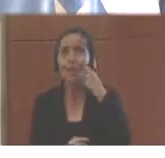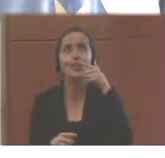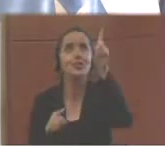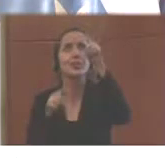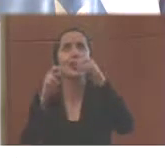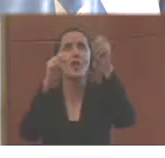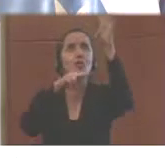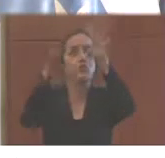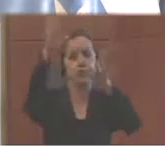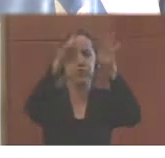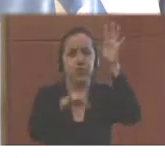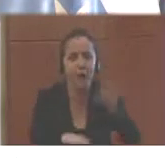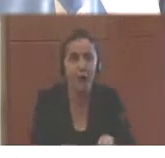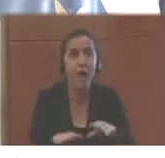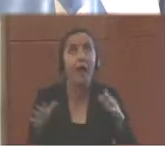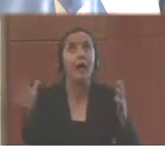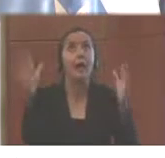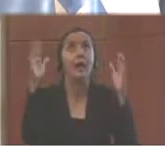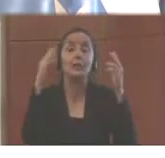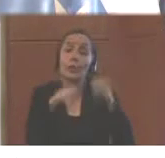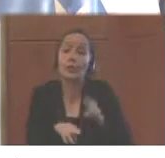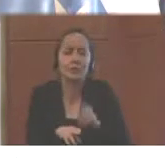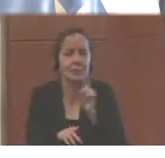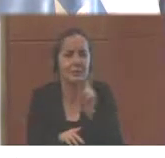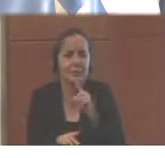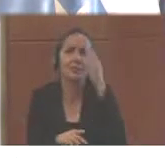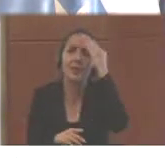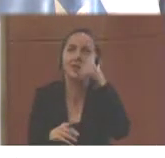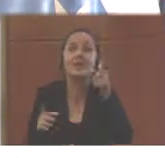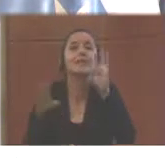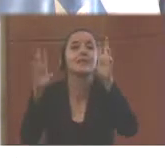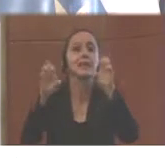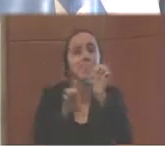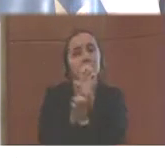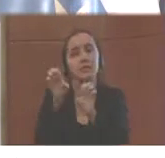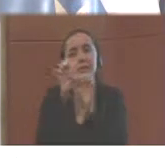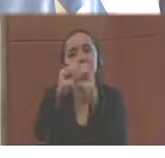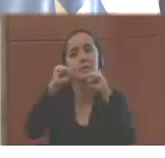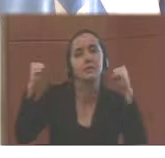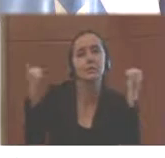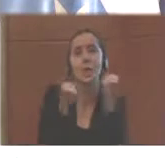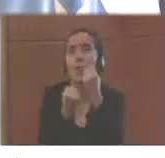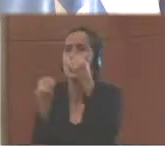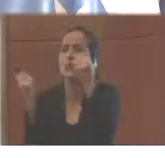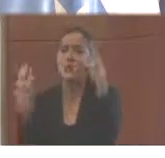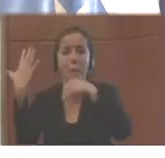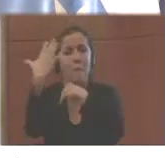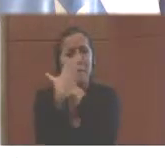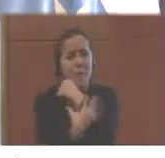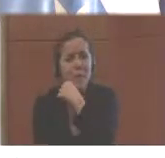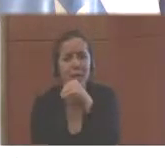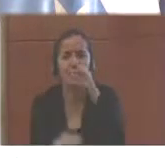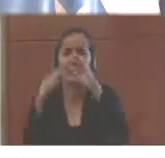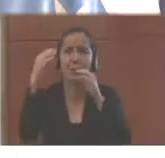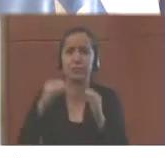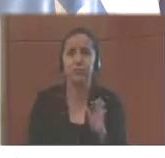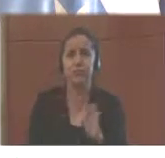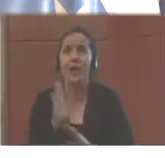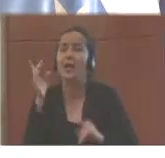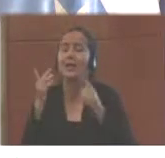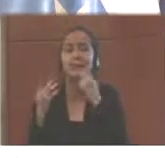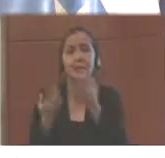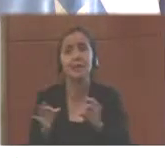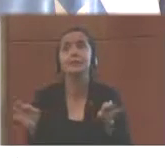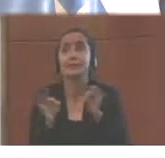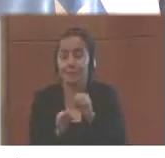that disasters are not natural, they are not exogenous, and thus the social structure focused on poverty and inequality are the